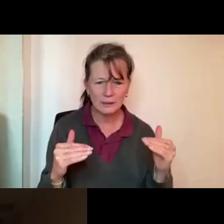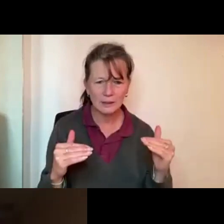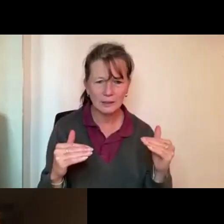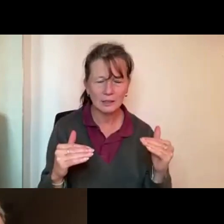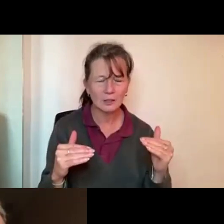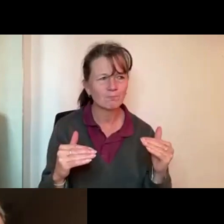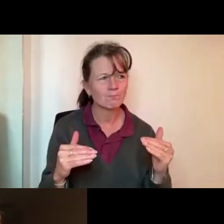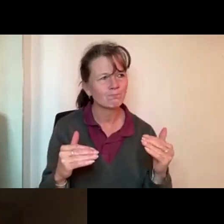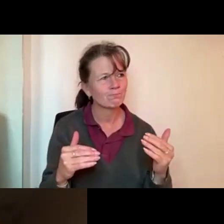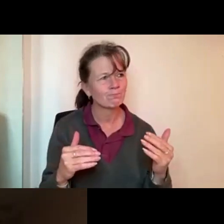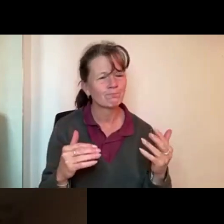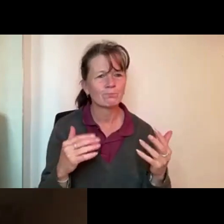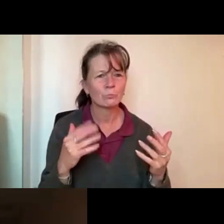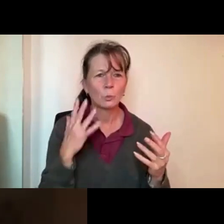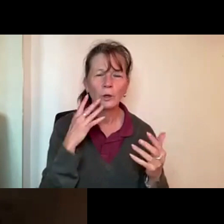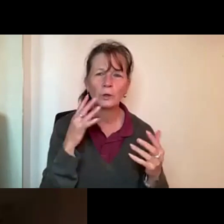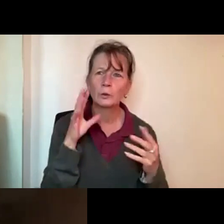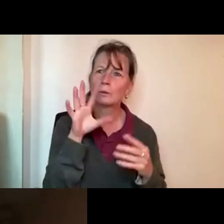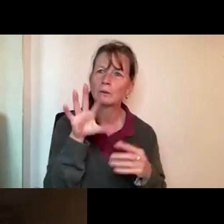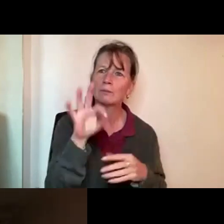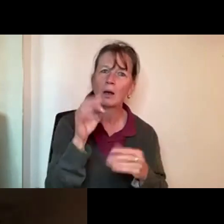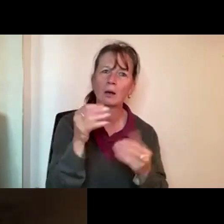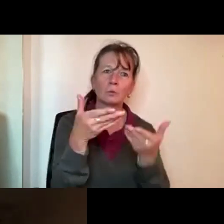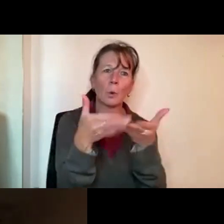Ideally, when you invite an open call,